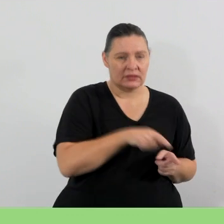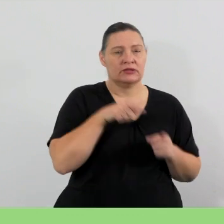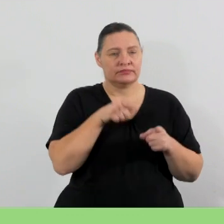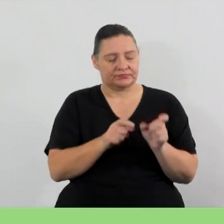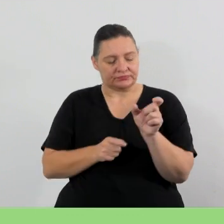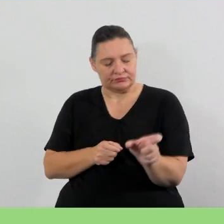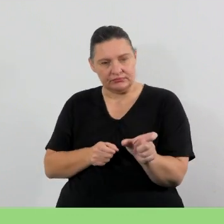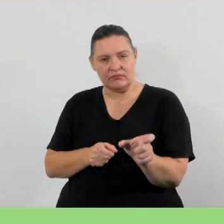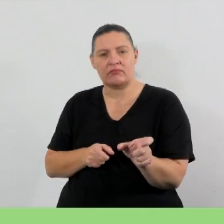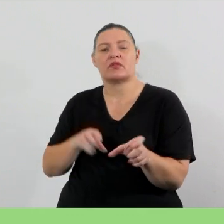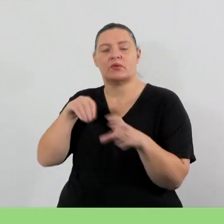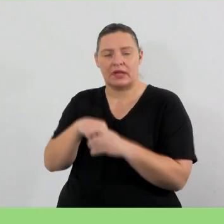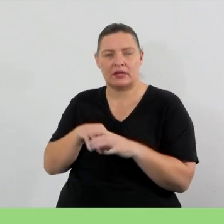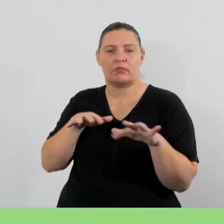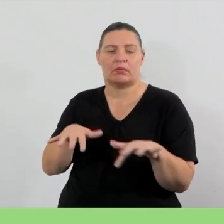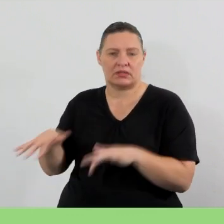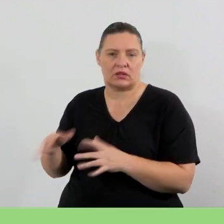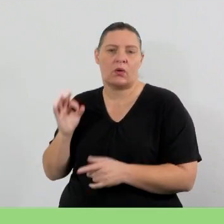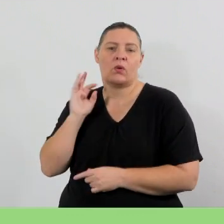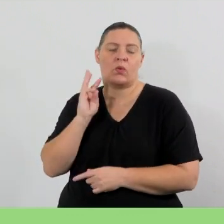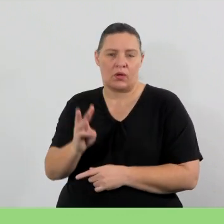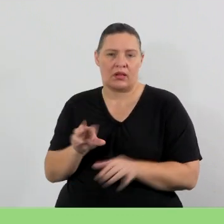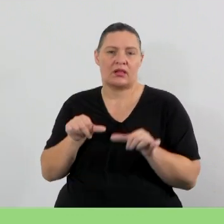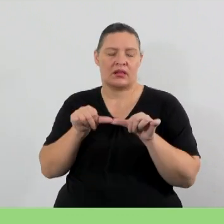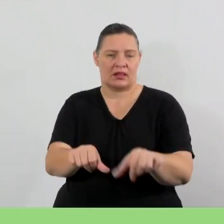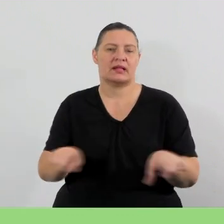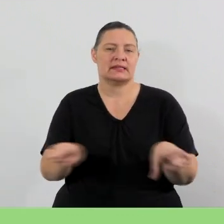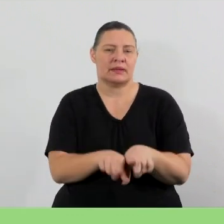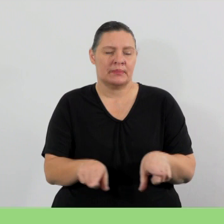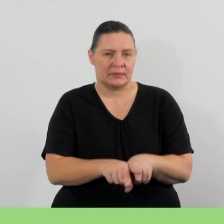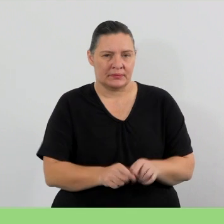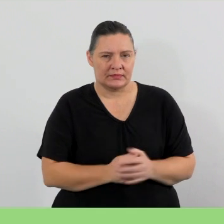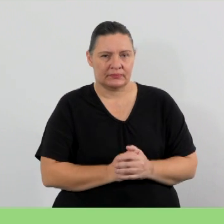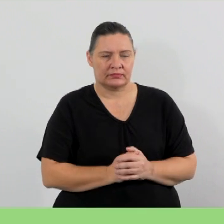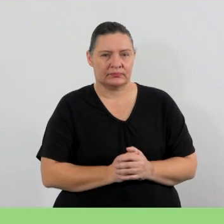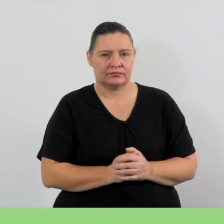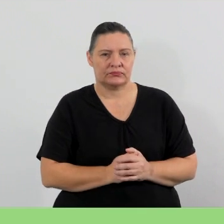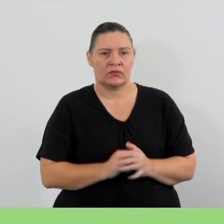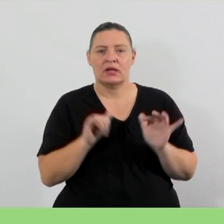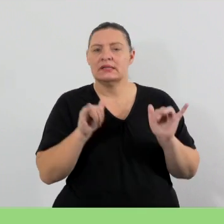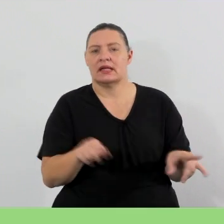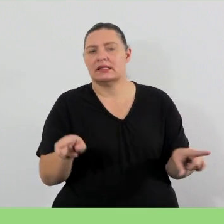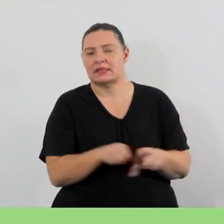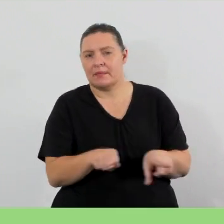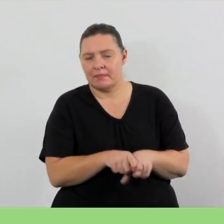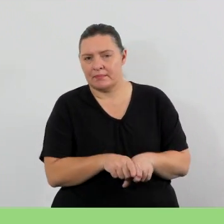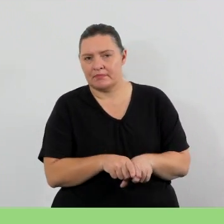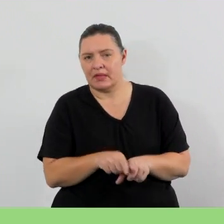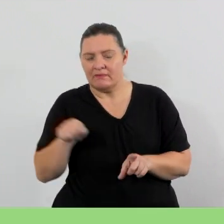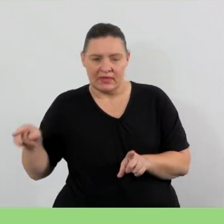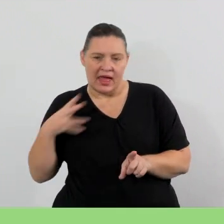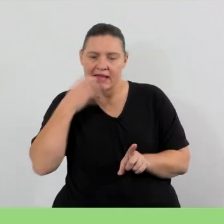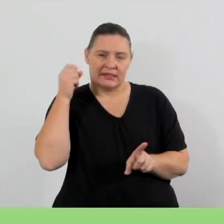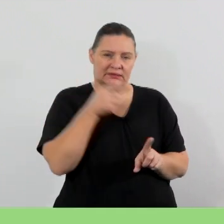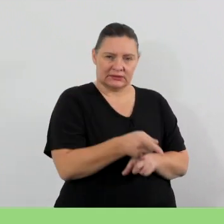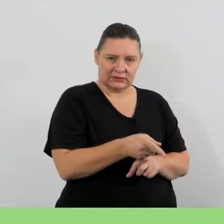their space in the population will remain the same. So what is it that remains the same when grazers